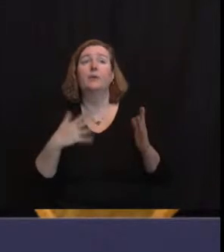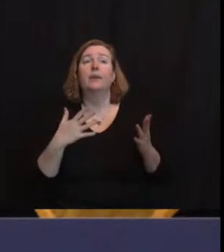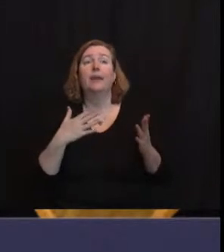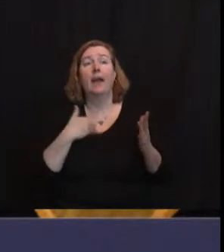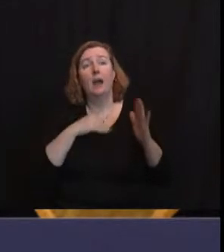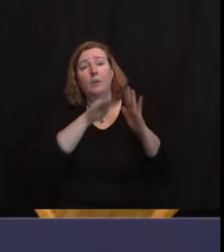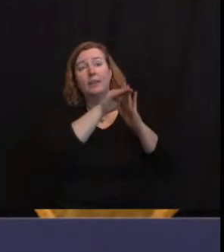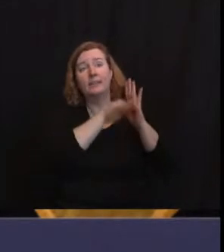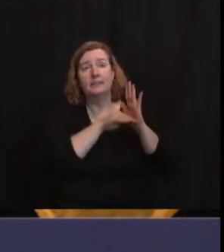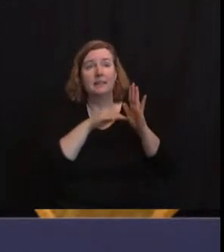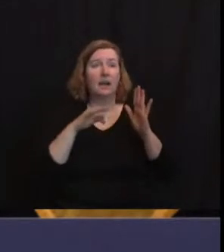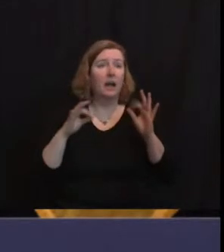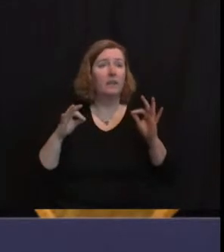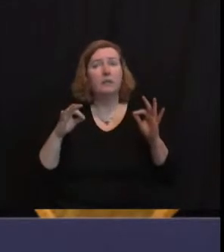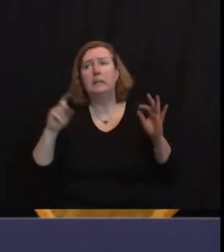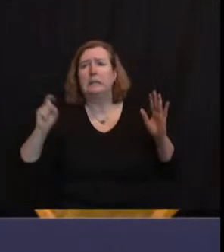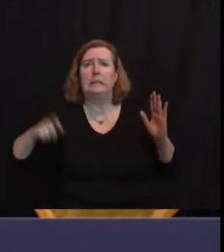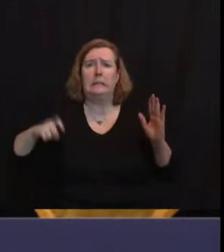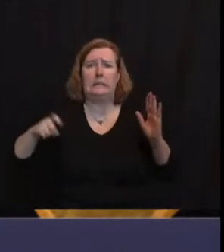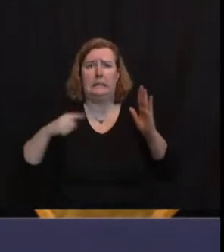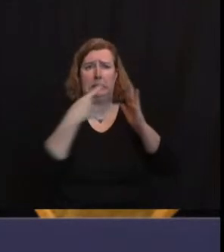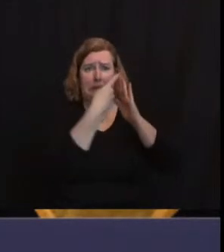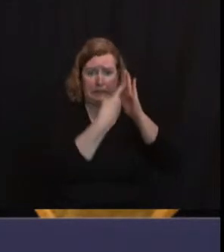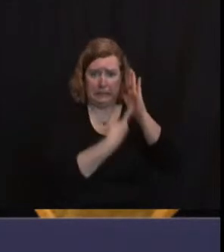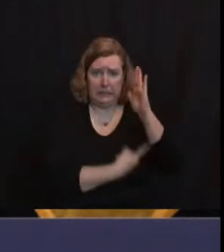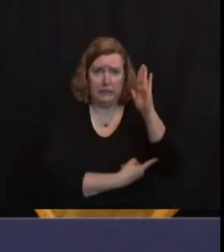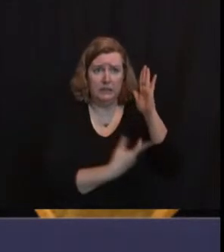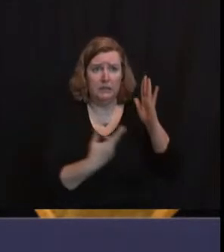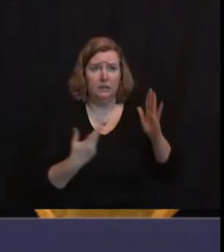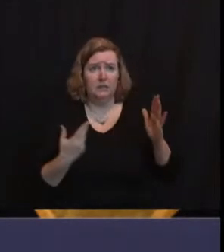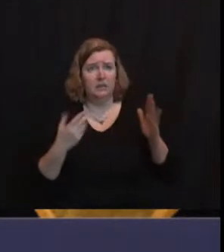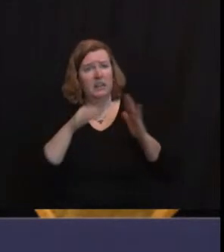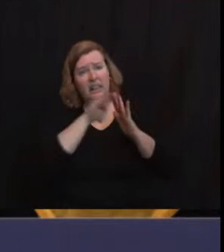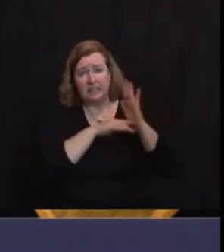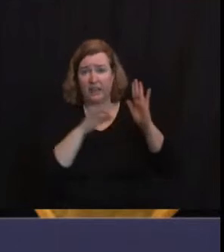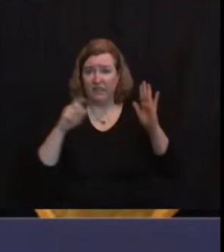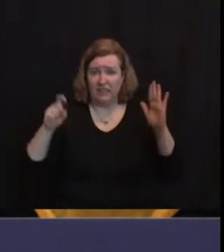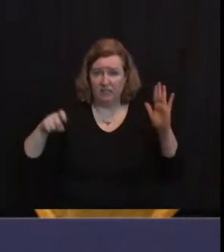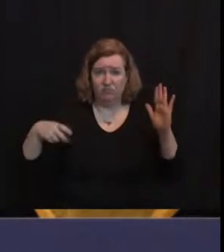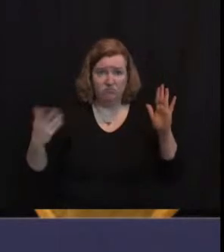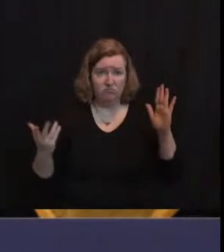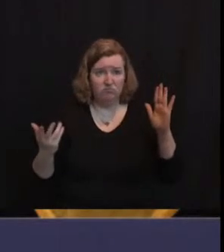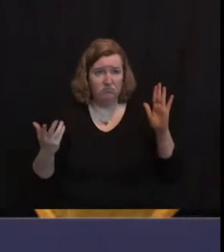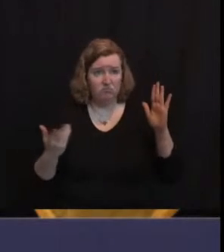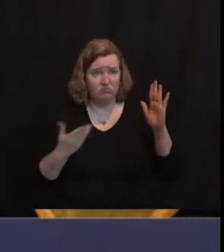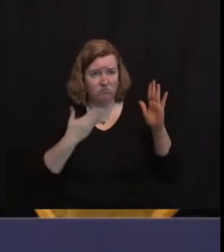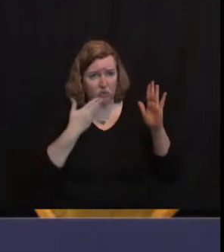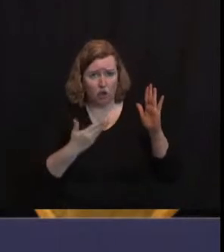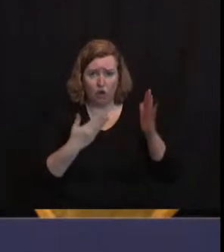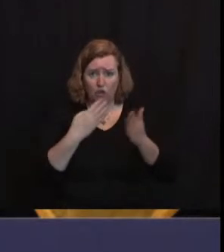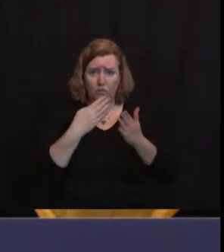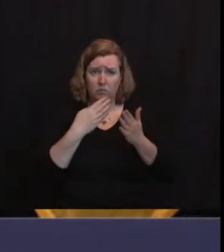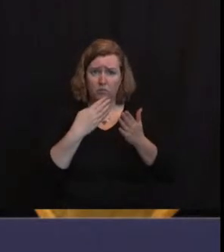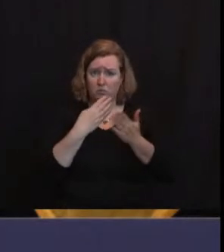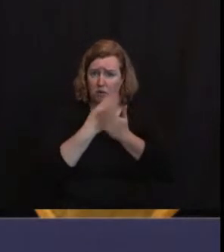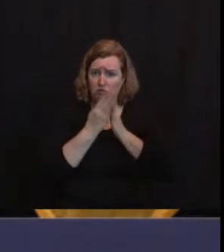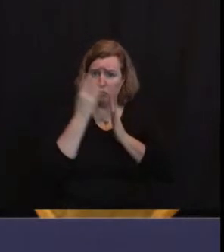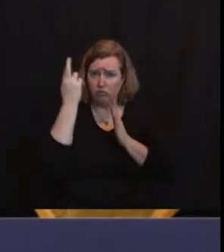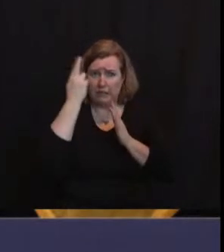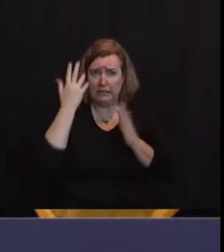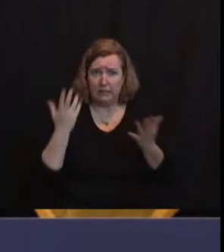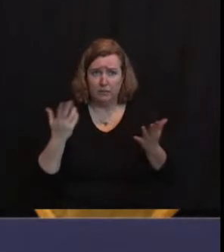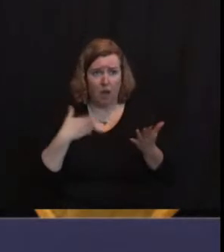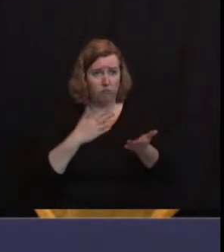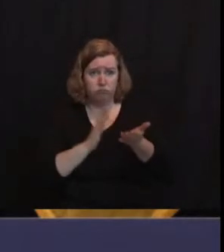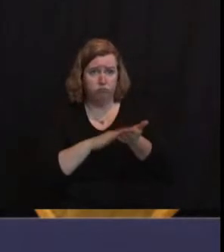state that even our very, I believe, good budget, and I want to give Paul Sarlo a particular